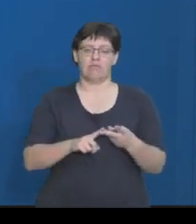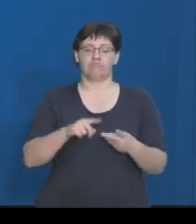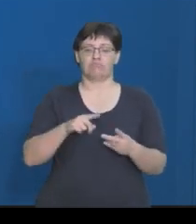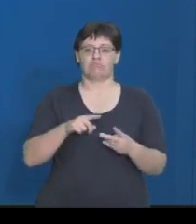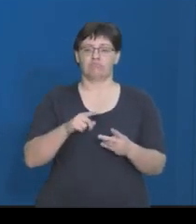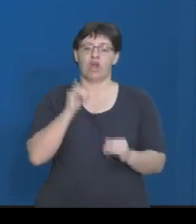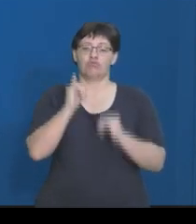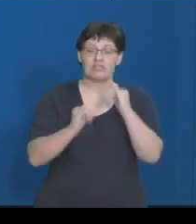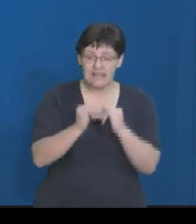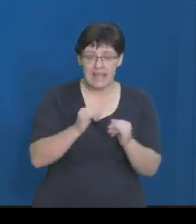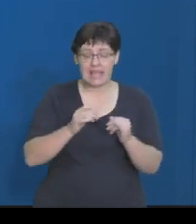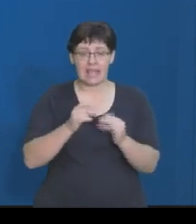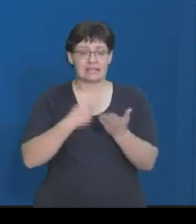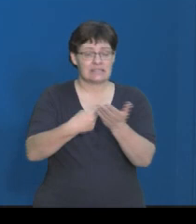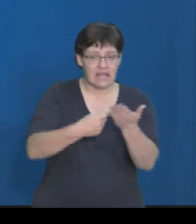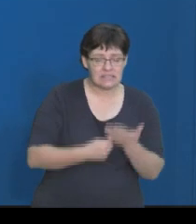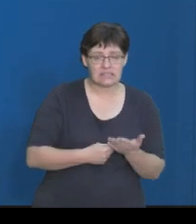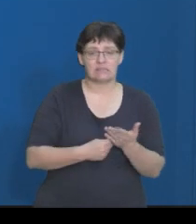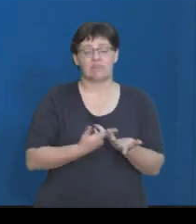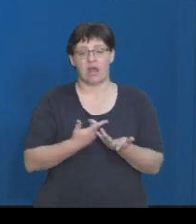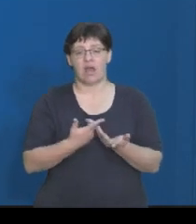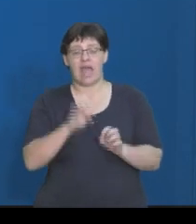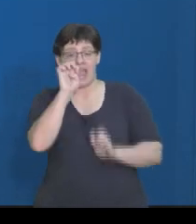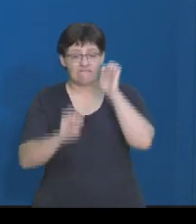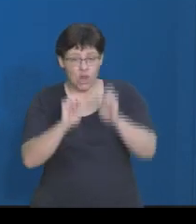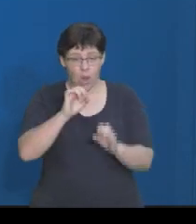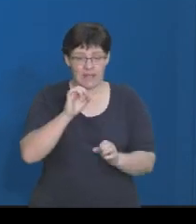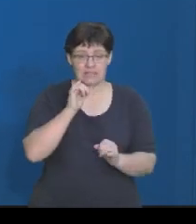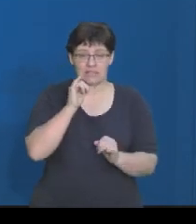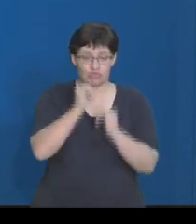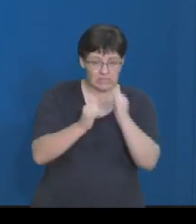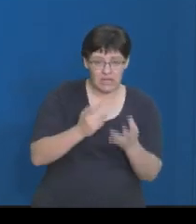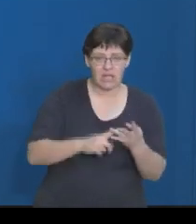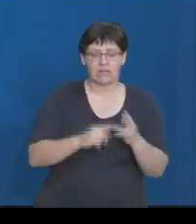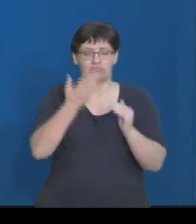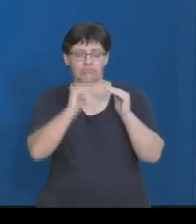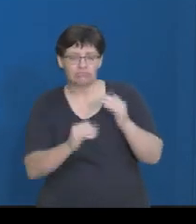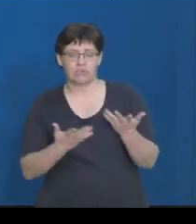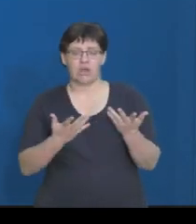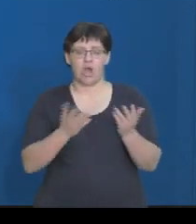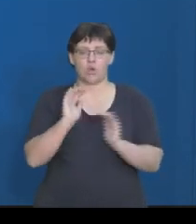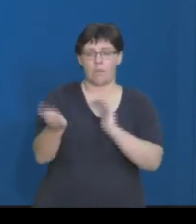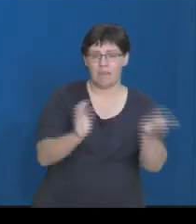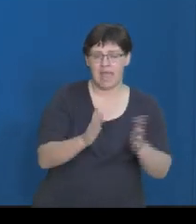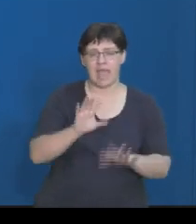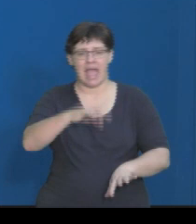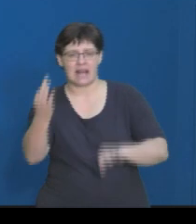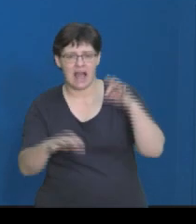discuss, evaluate, critically evaluate, calculate, deduce, compare,